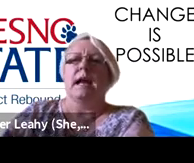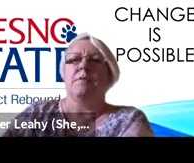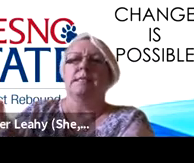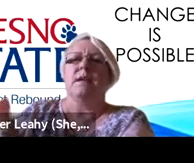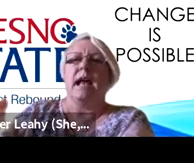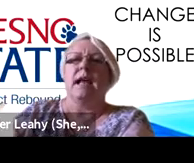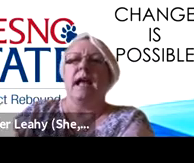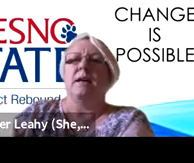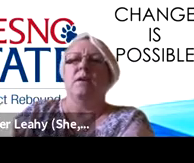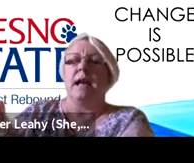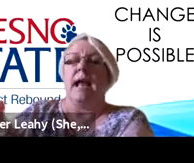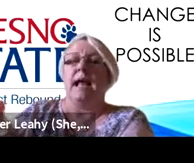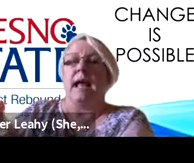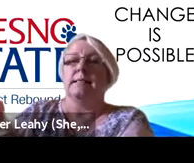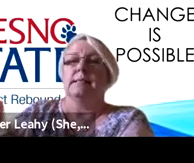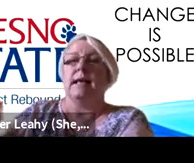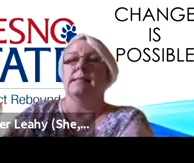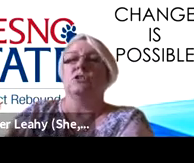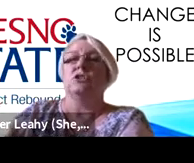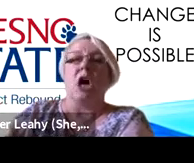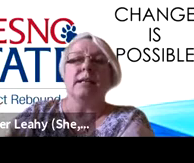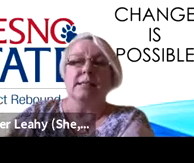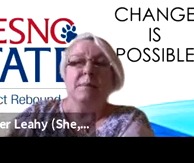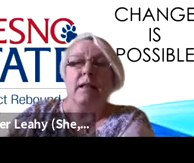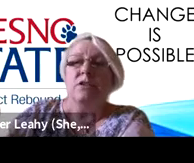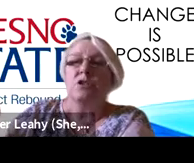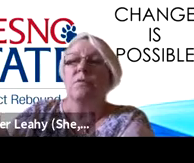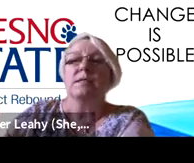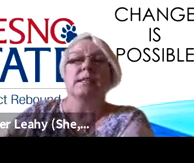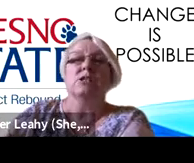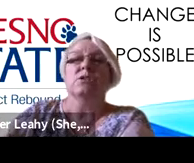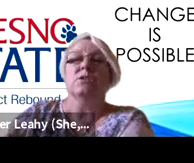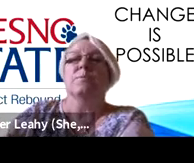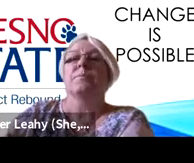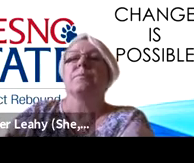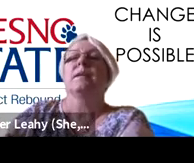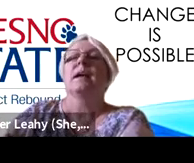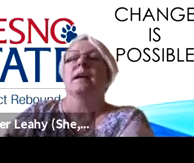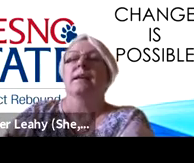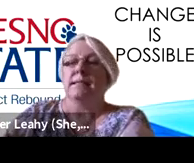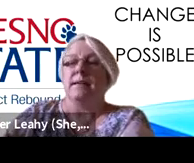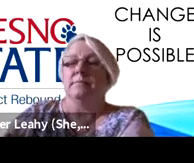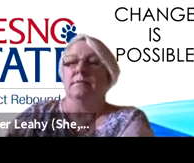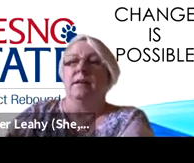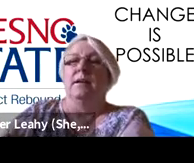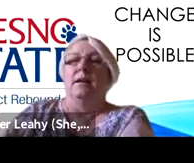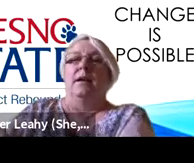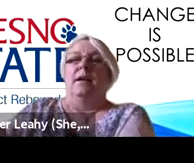students. Can I receive an AA or an AS and still not be eligible for the CSU? Next